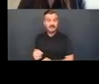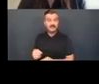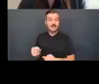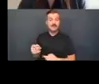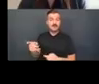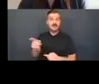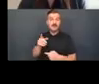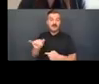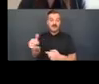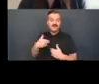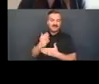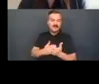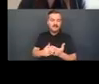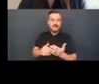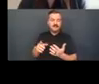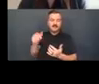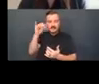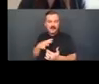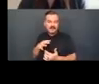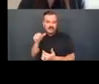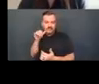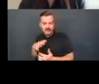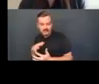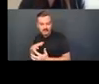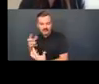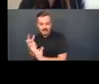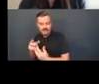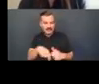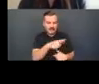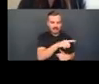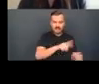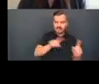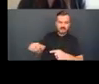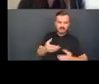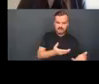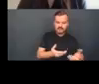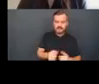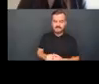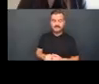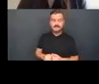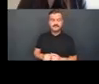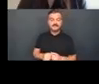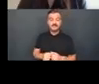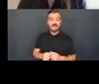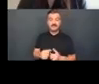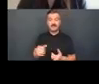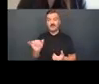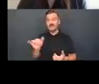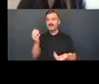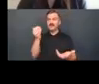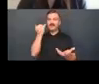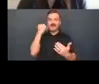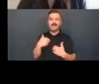specific responsibilities that cannot be fulfilled by the distant physician. The delivery of bad news like a poor